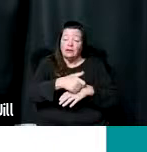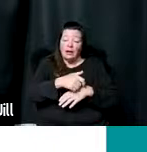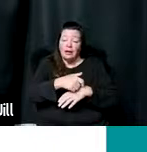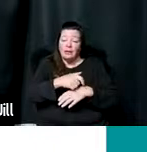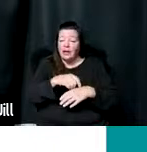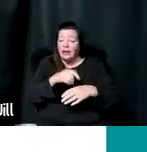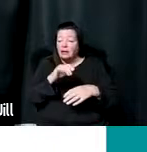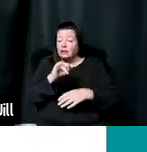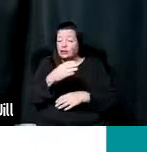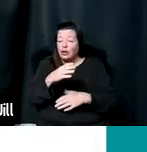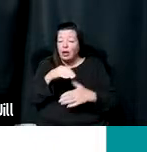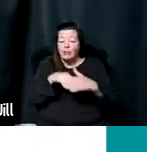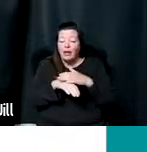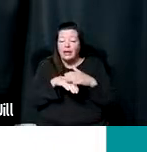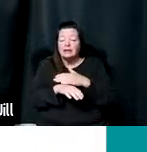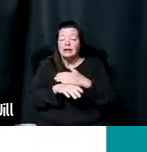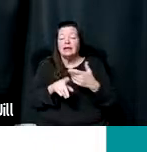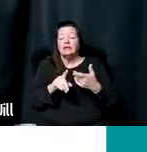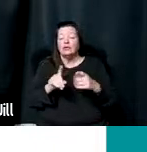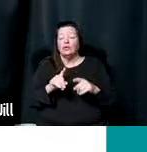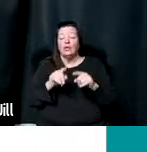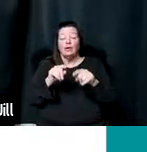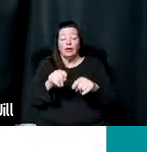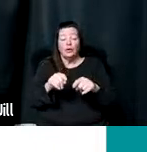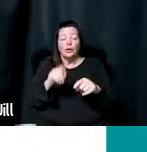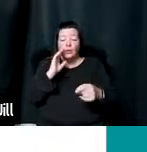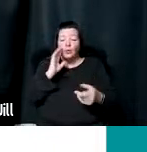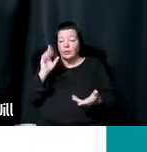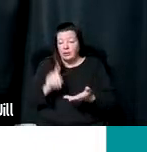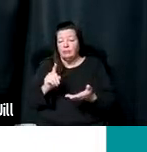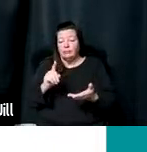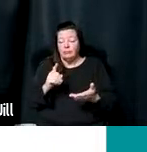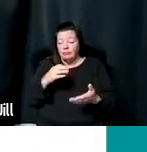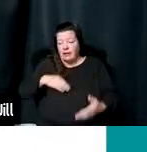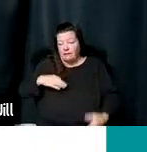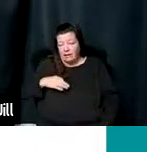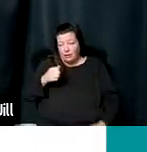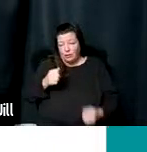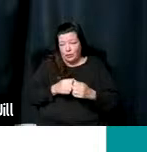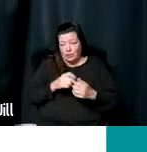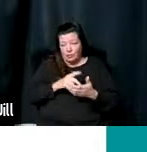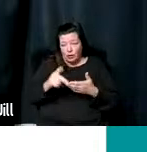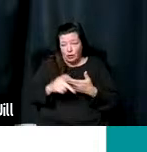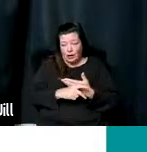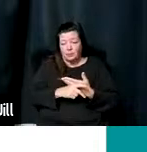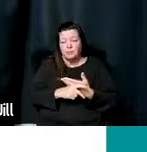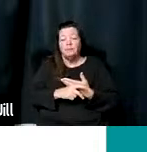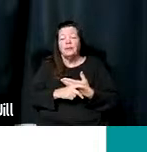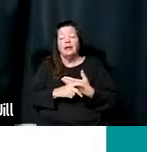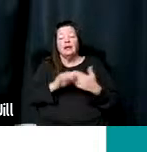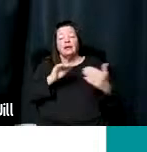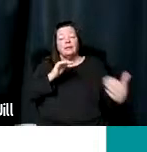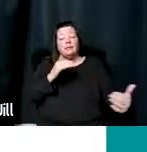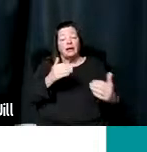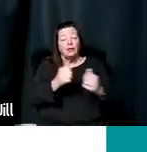access or just where they're going will be benefited with this program compared to no build. So whether you're using a car,